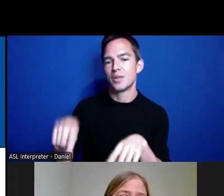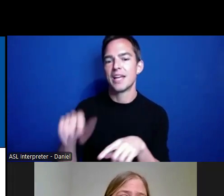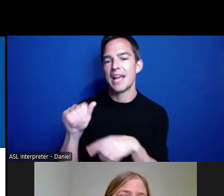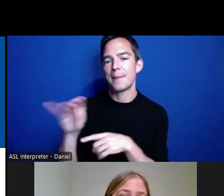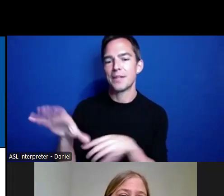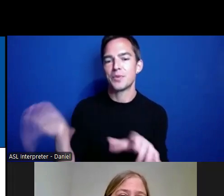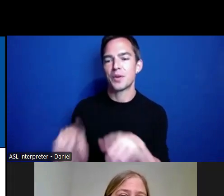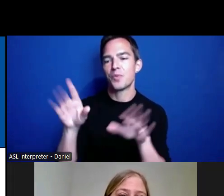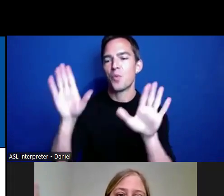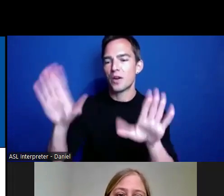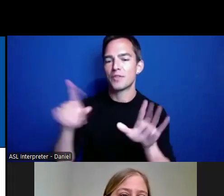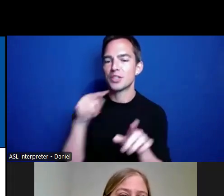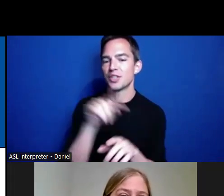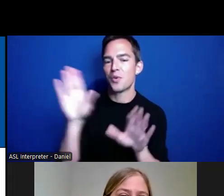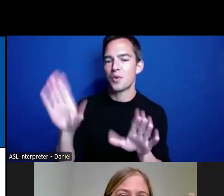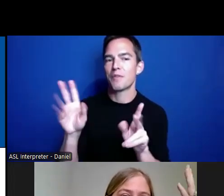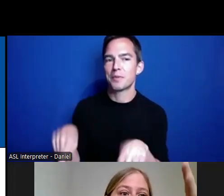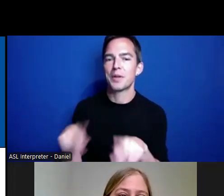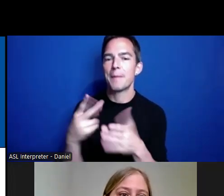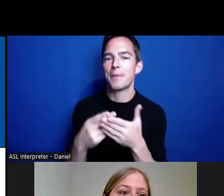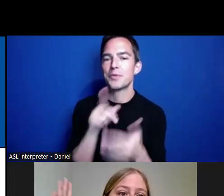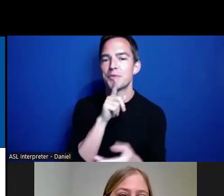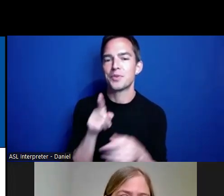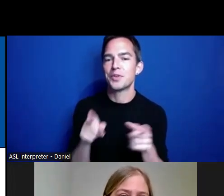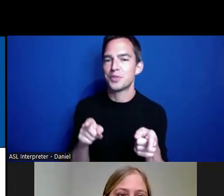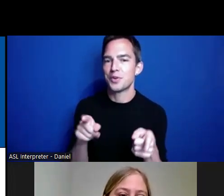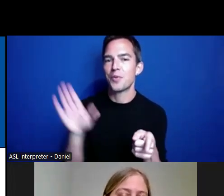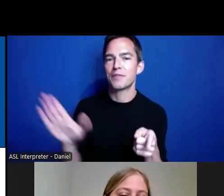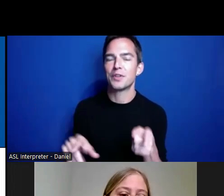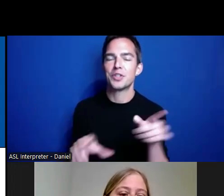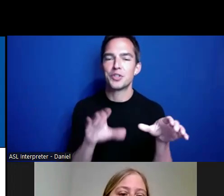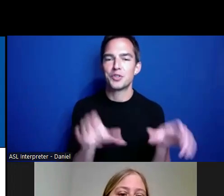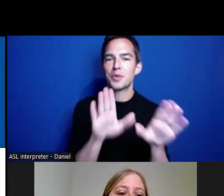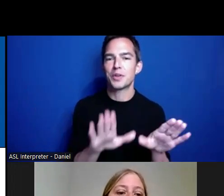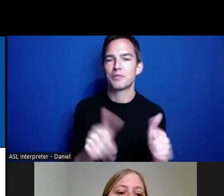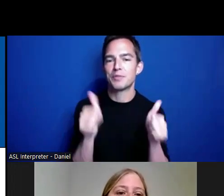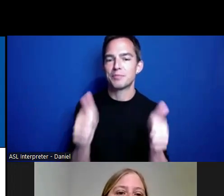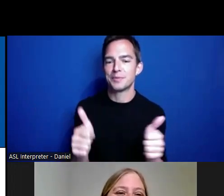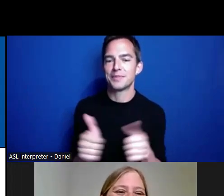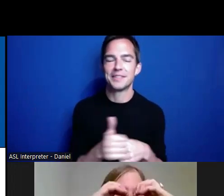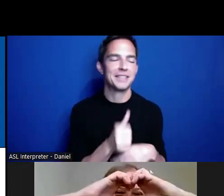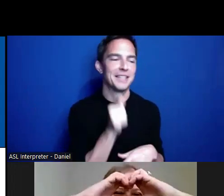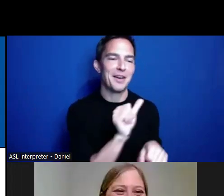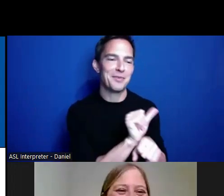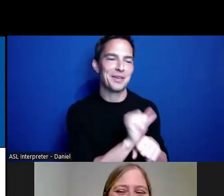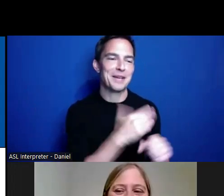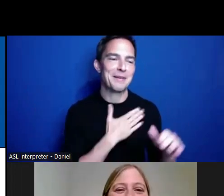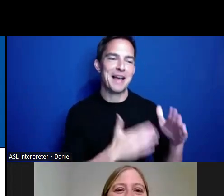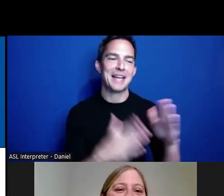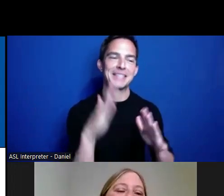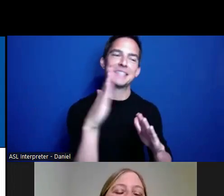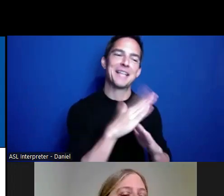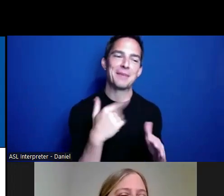wonderful. Both of those things are true. You are wonderful. You are doing wonderful. I'm not working at my top. I know